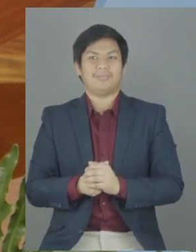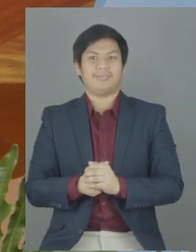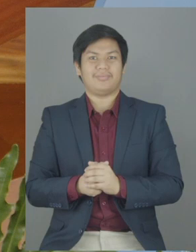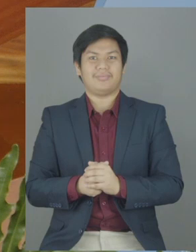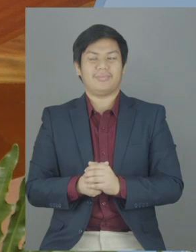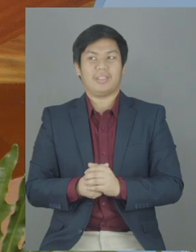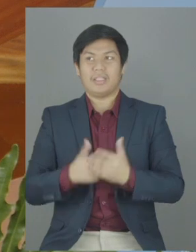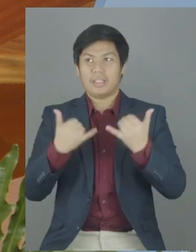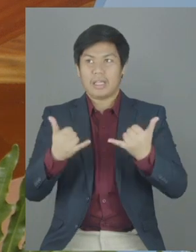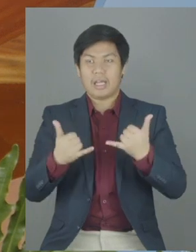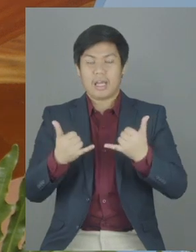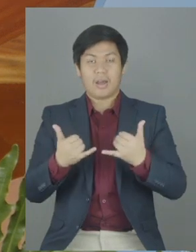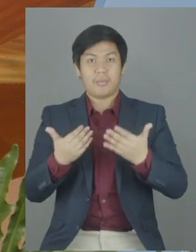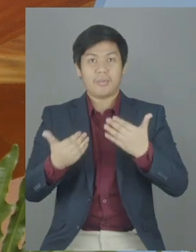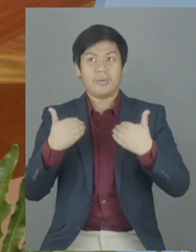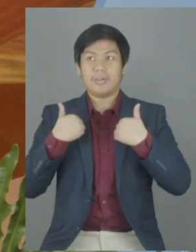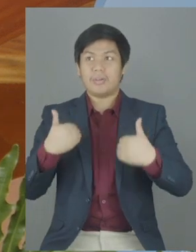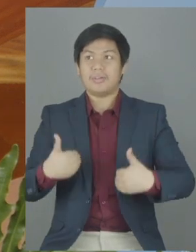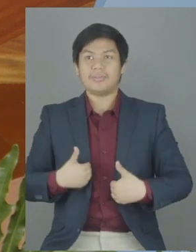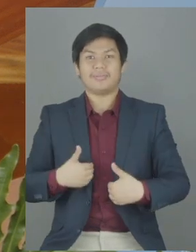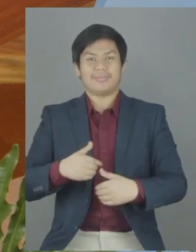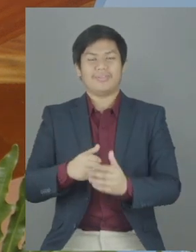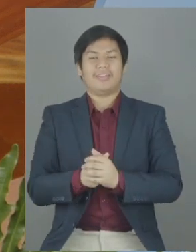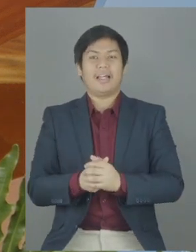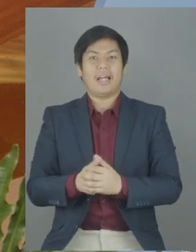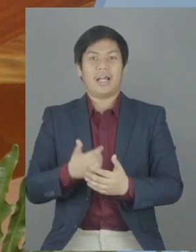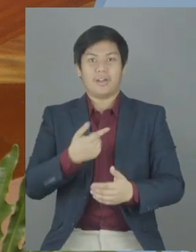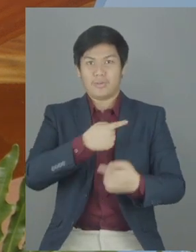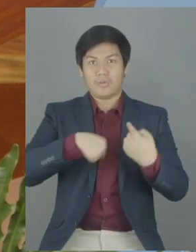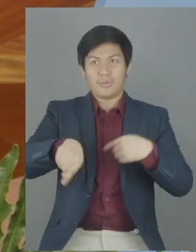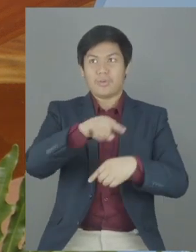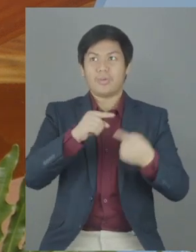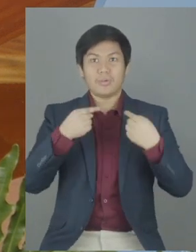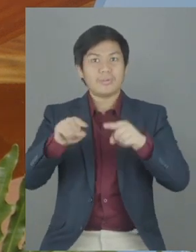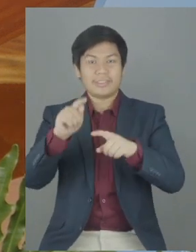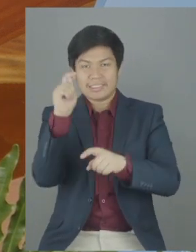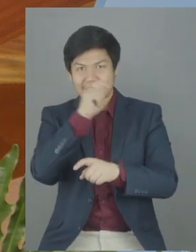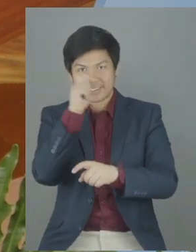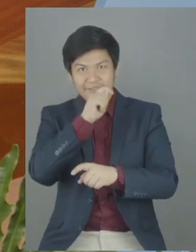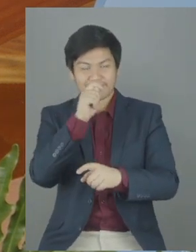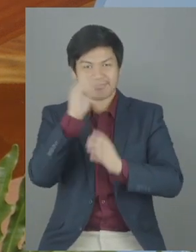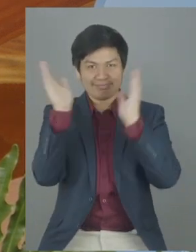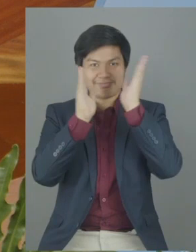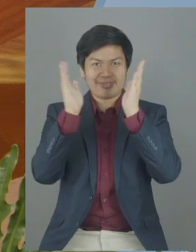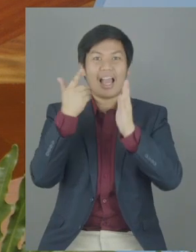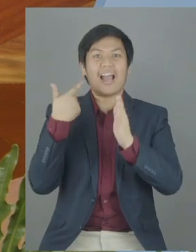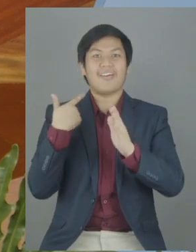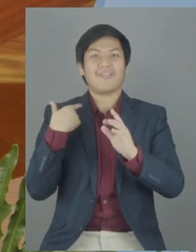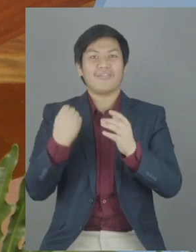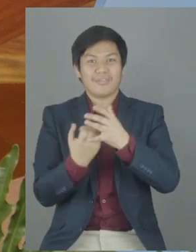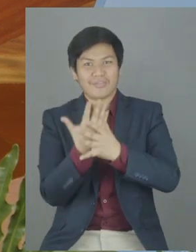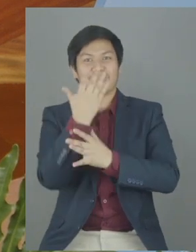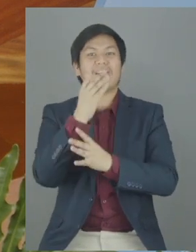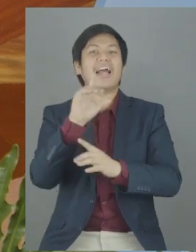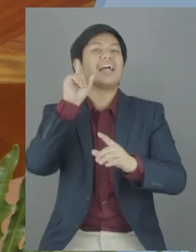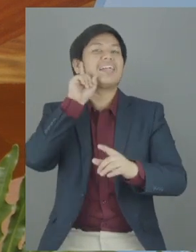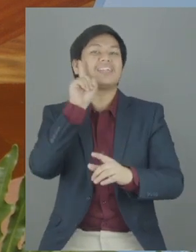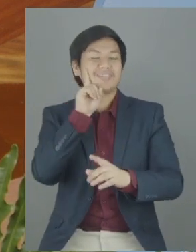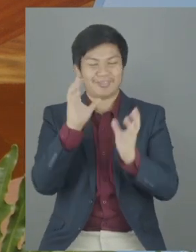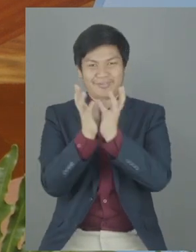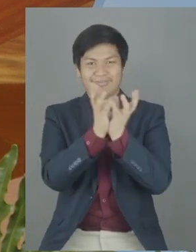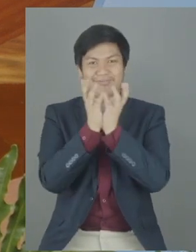And even physical disabilities. I praise God, when you attend our Tagalog services, we have a growing deaf and mute